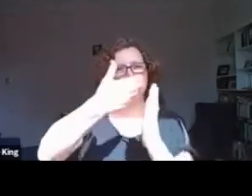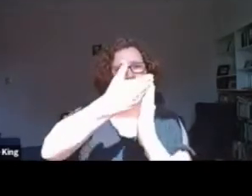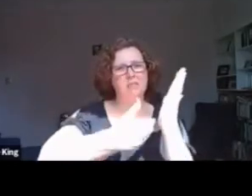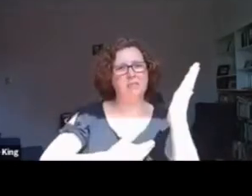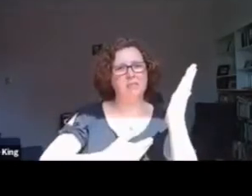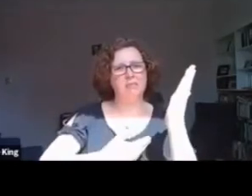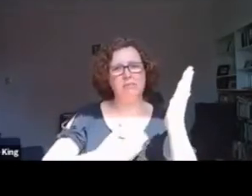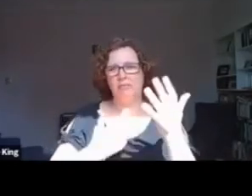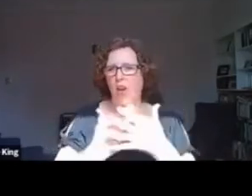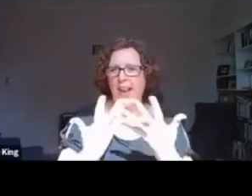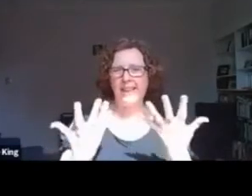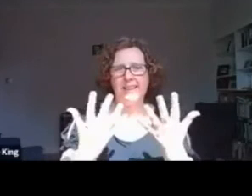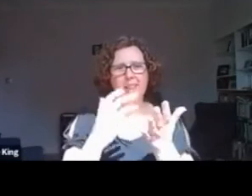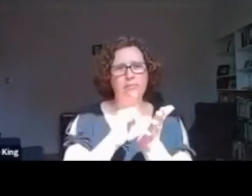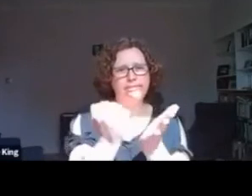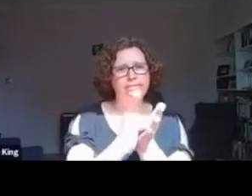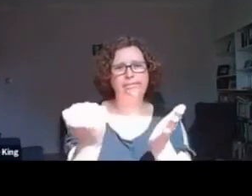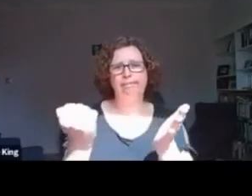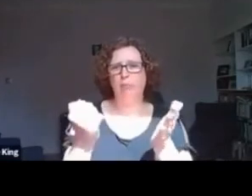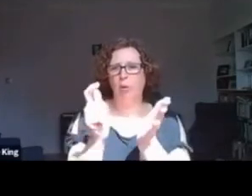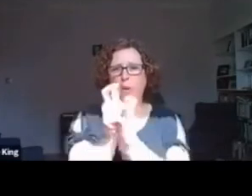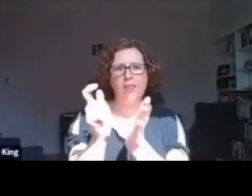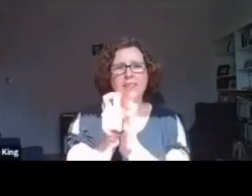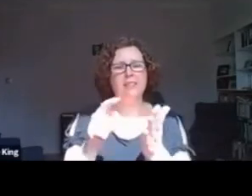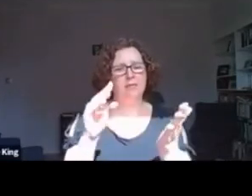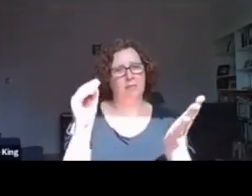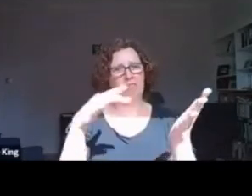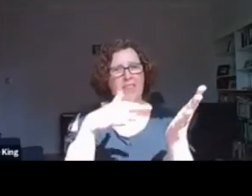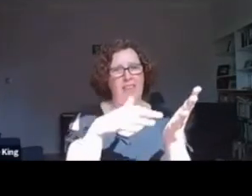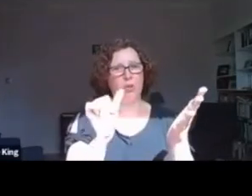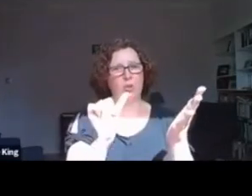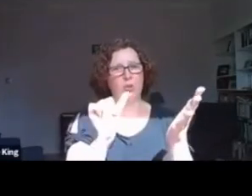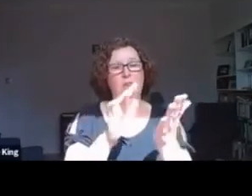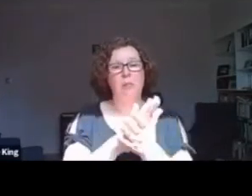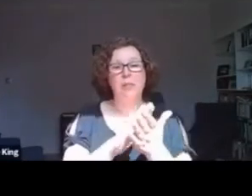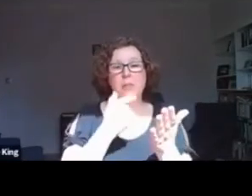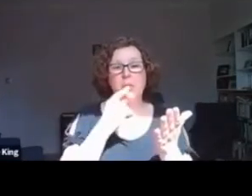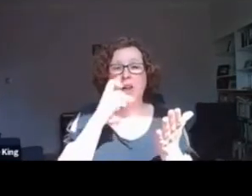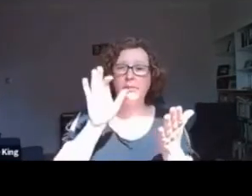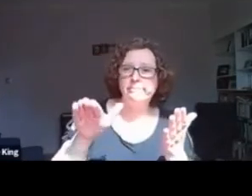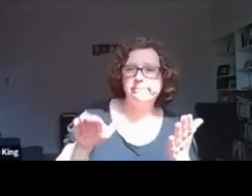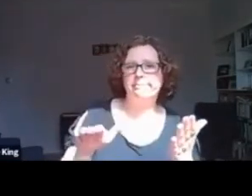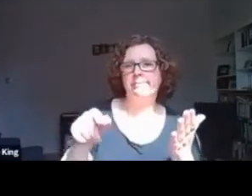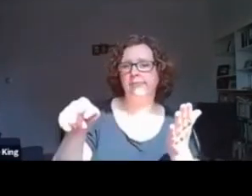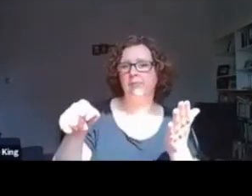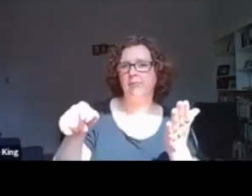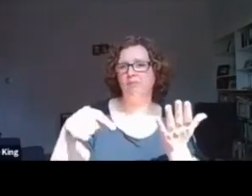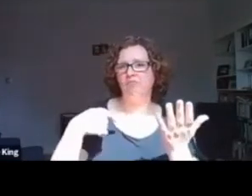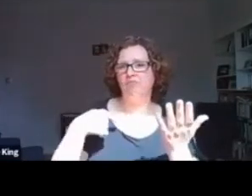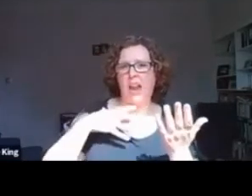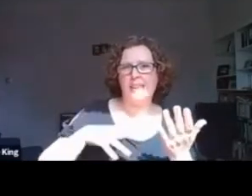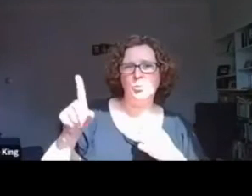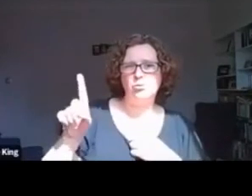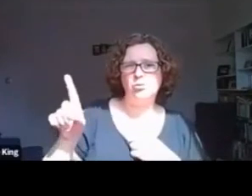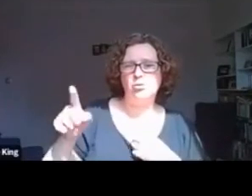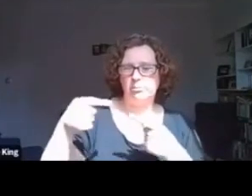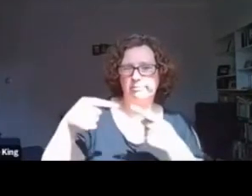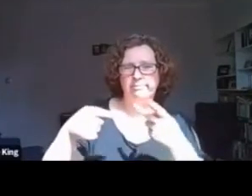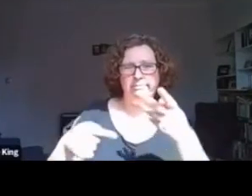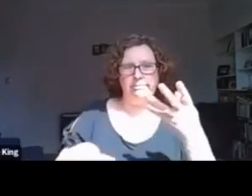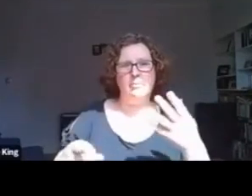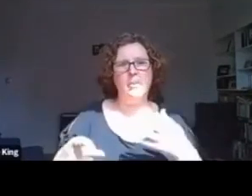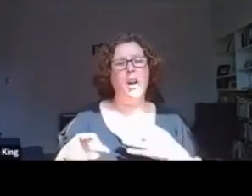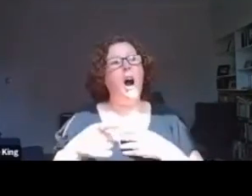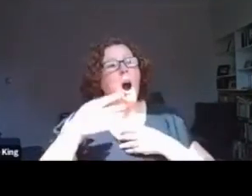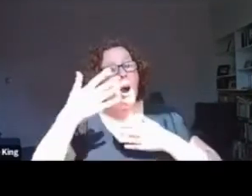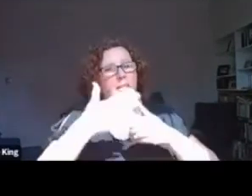marketing, just so to highlight the option that people can be in touch with us about any kind of needs that we might not have already